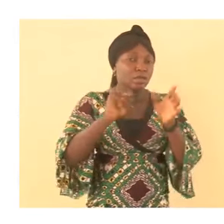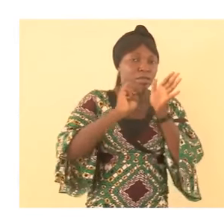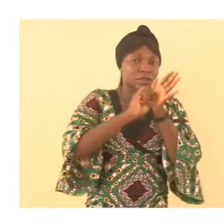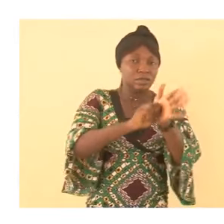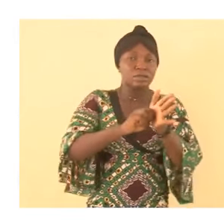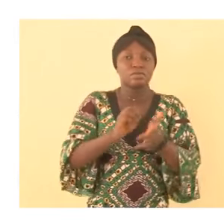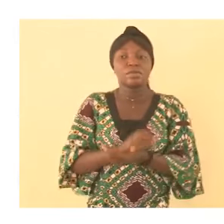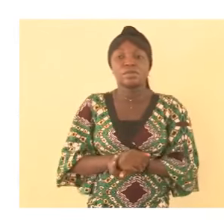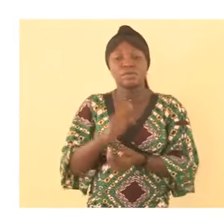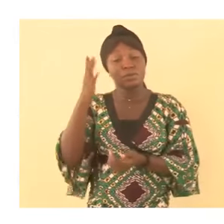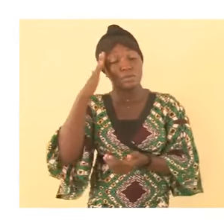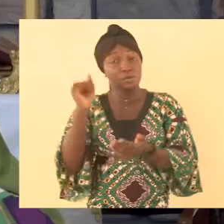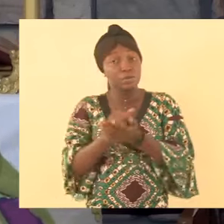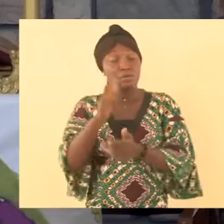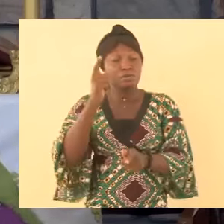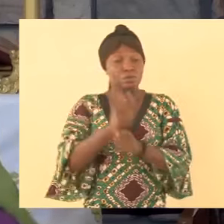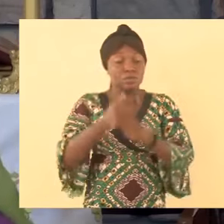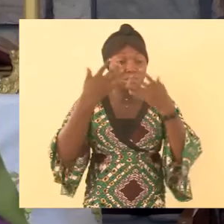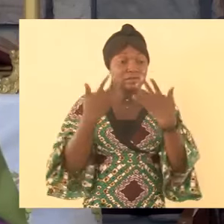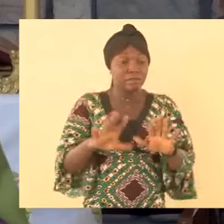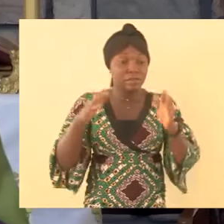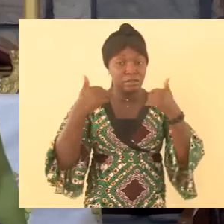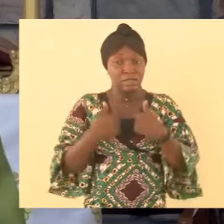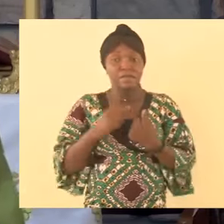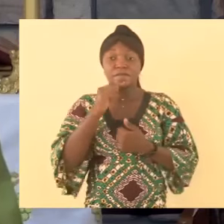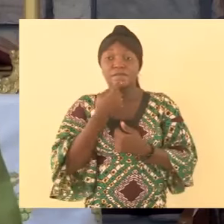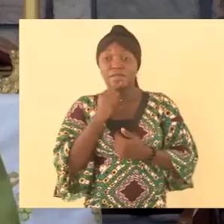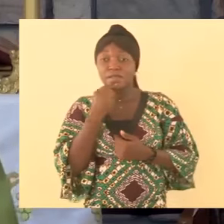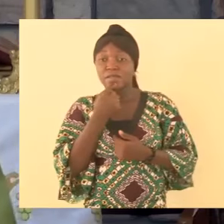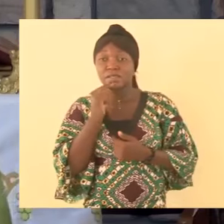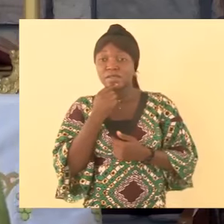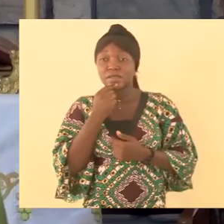true piety. I hope you know that he had just finished